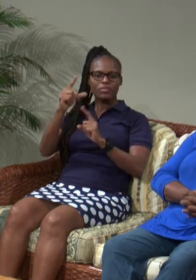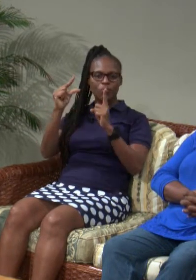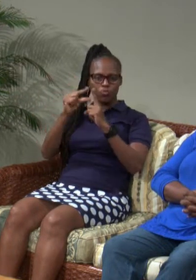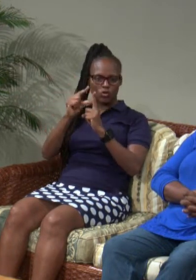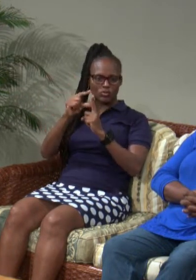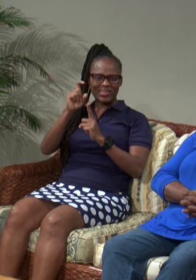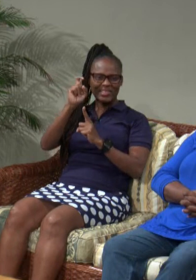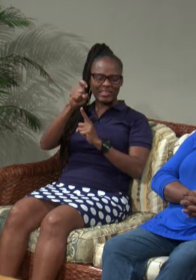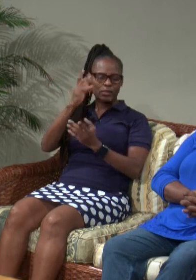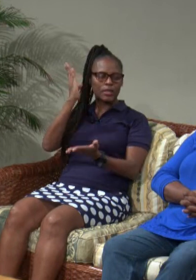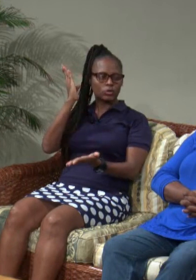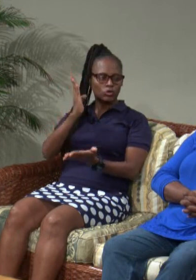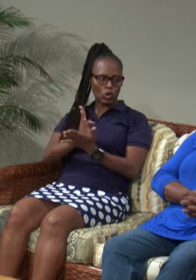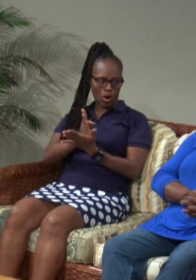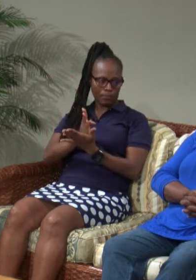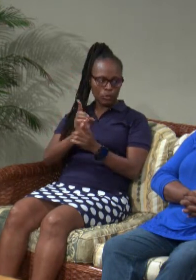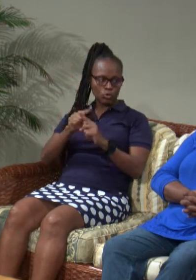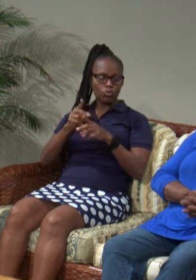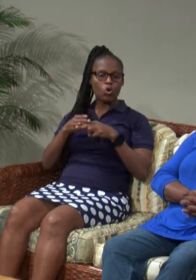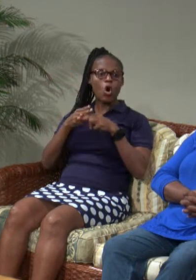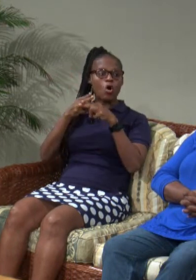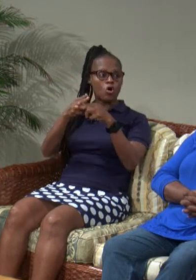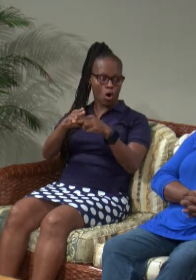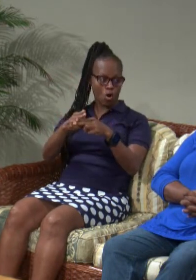the words to be available as well.